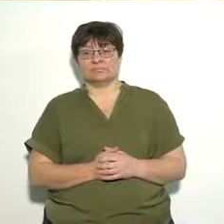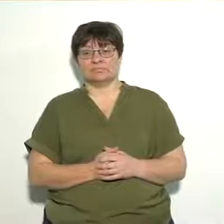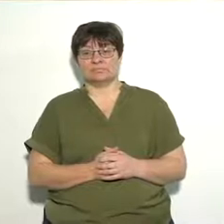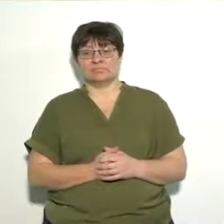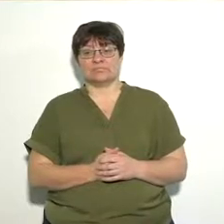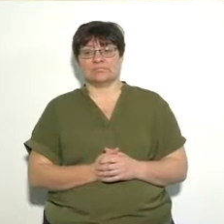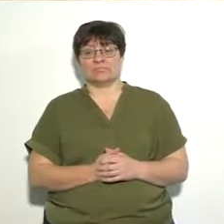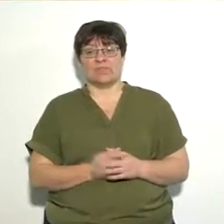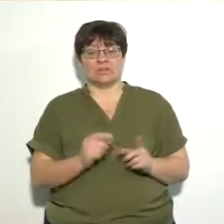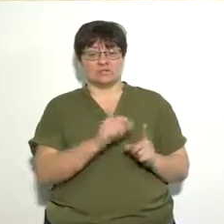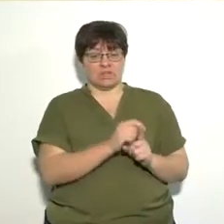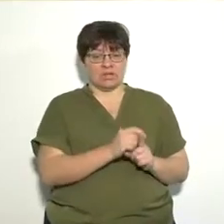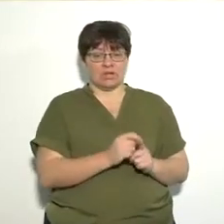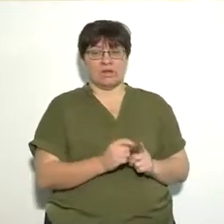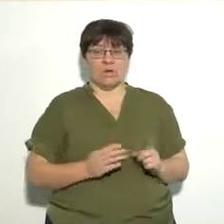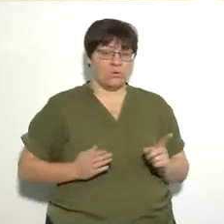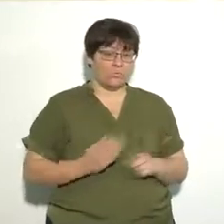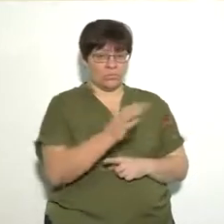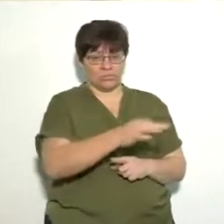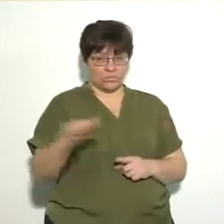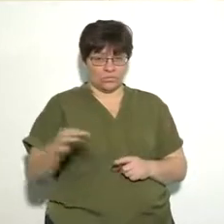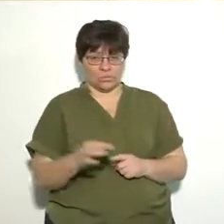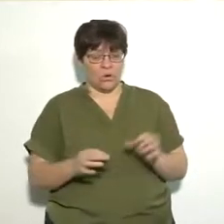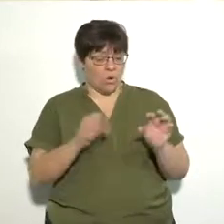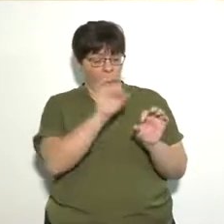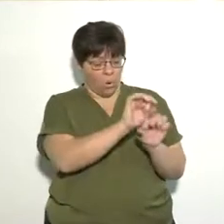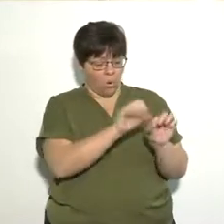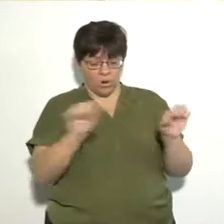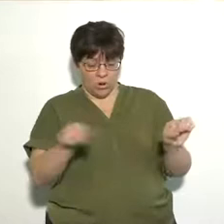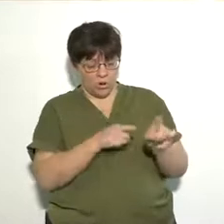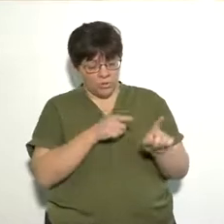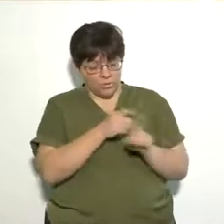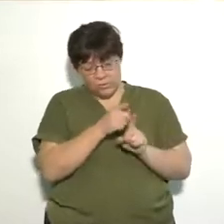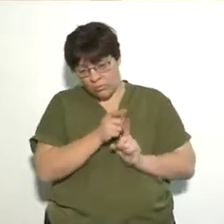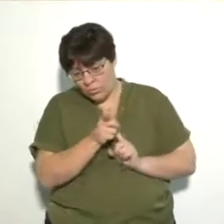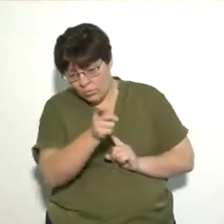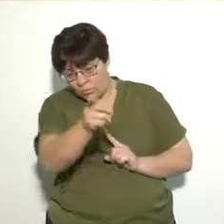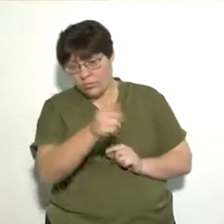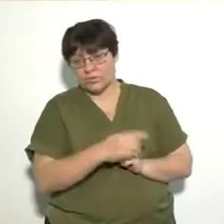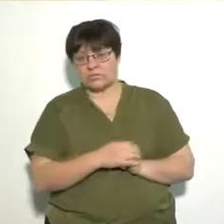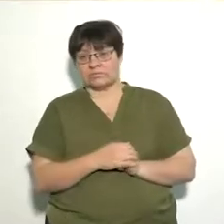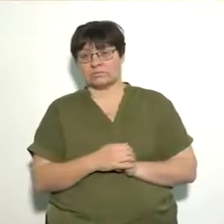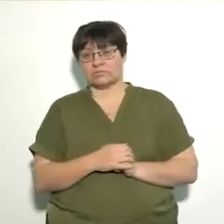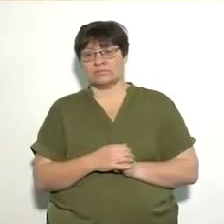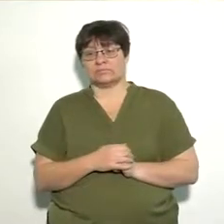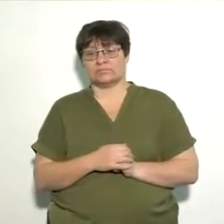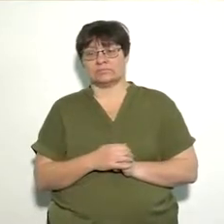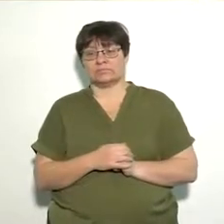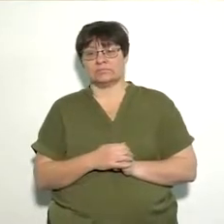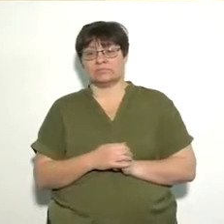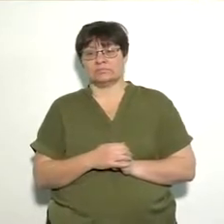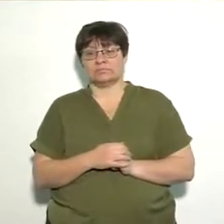You're then going to use your string to push it through the holes that you have made.